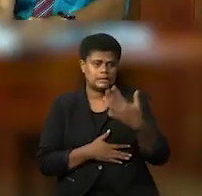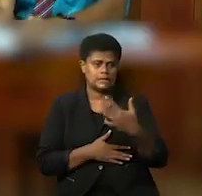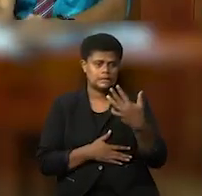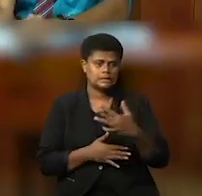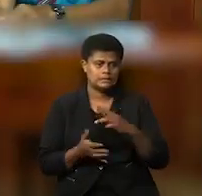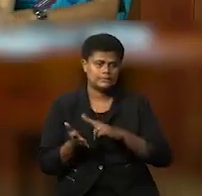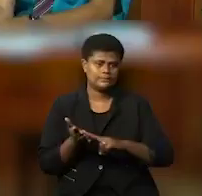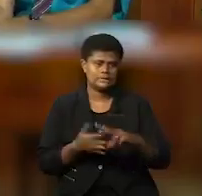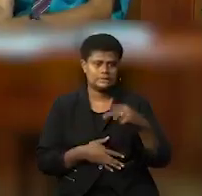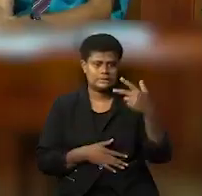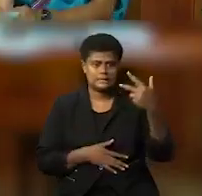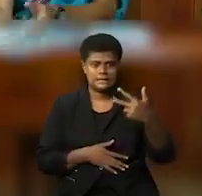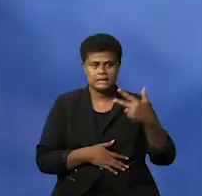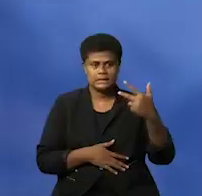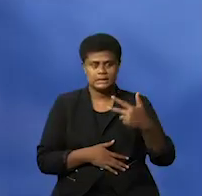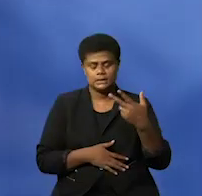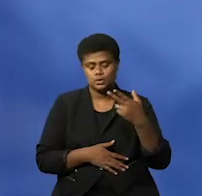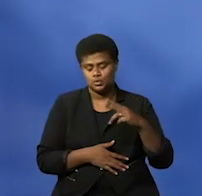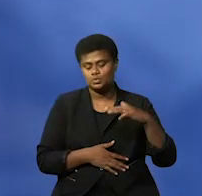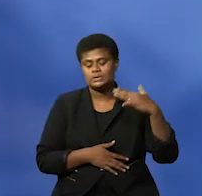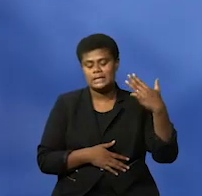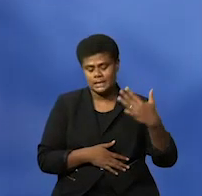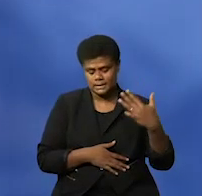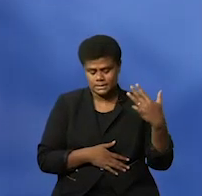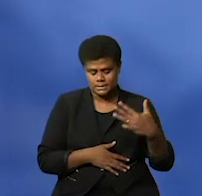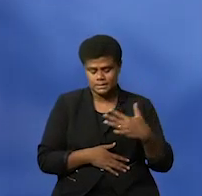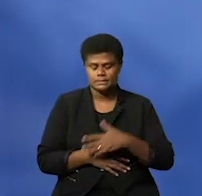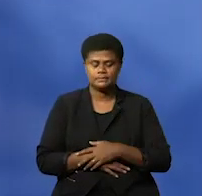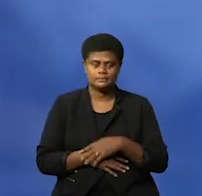chapter 19, verse 18 to